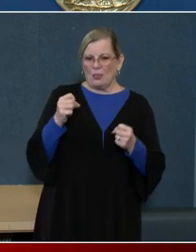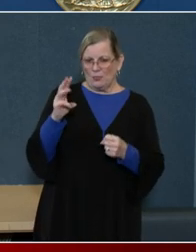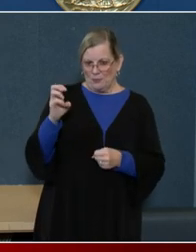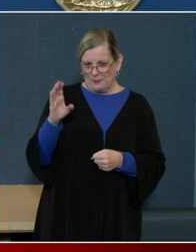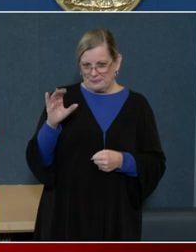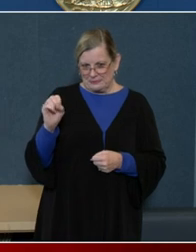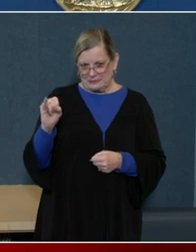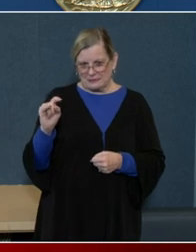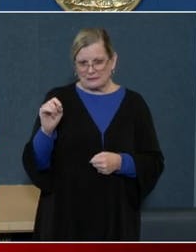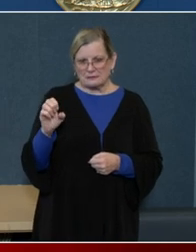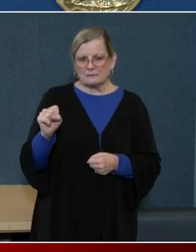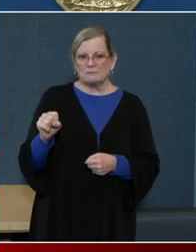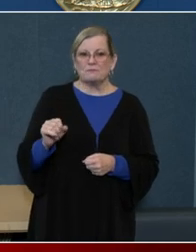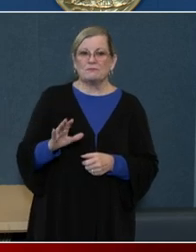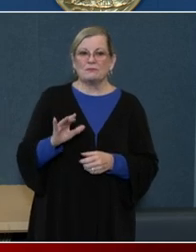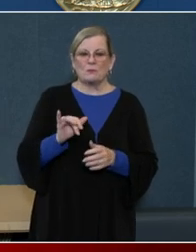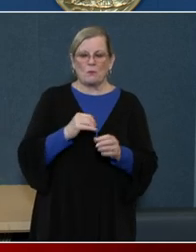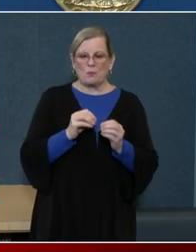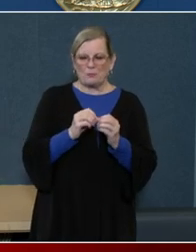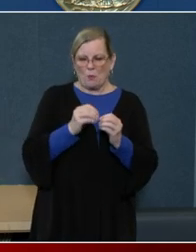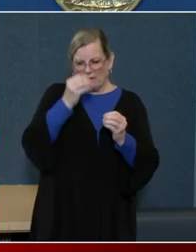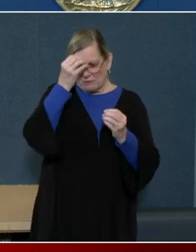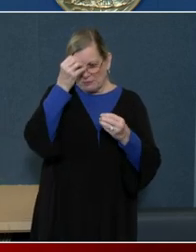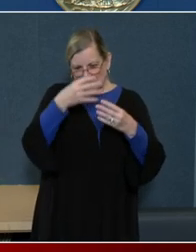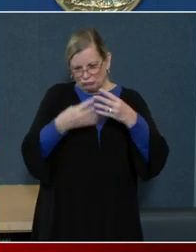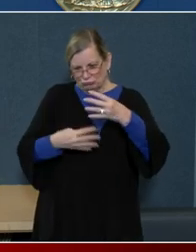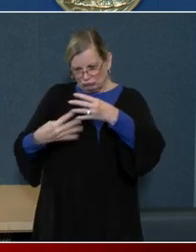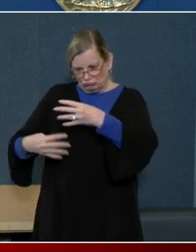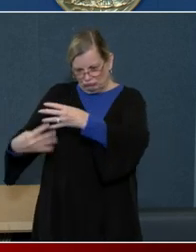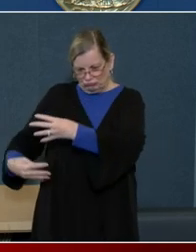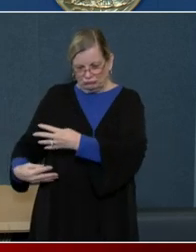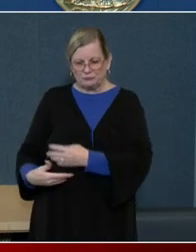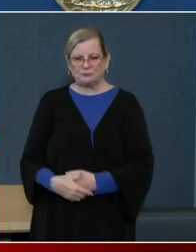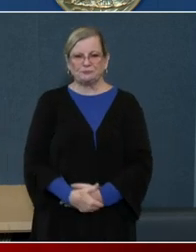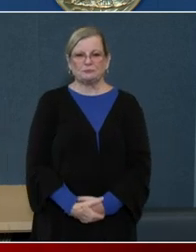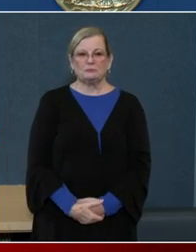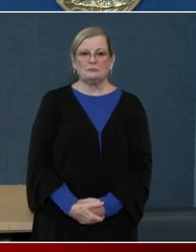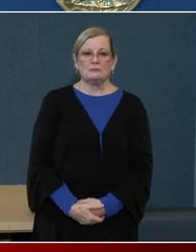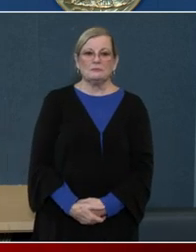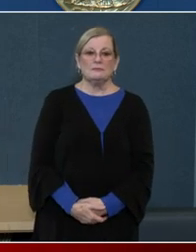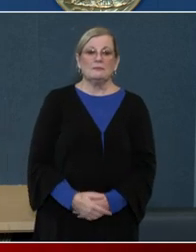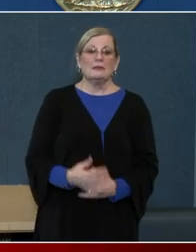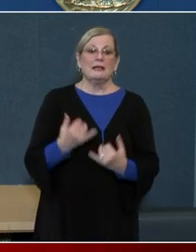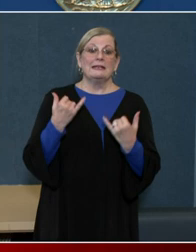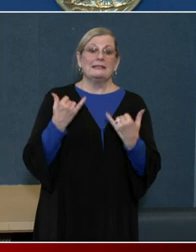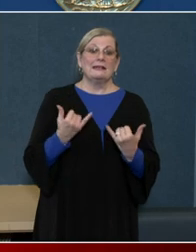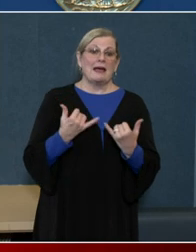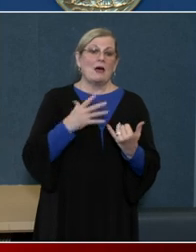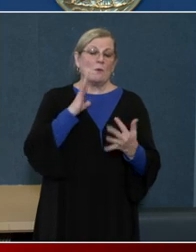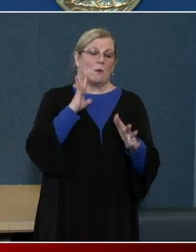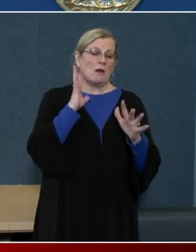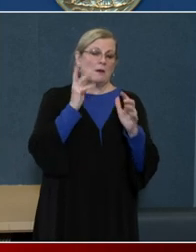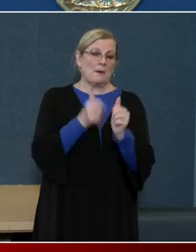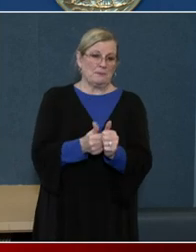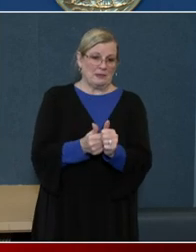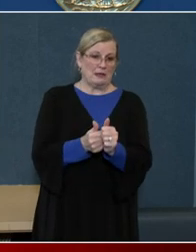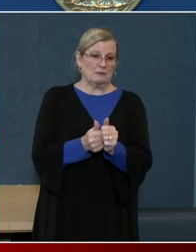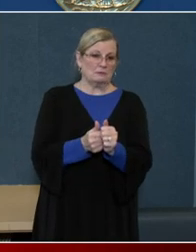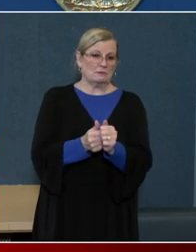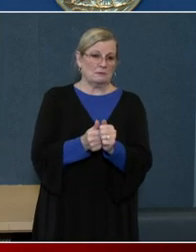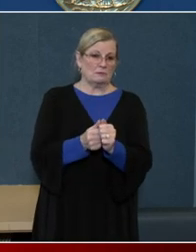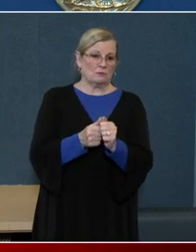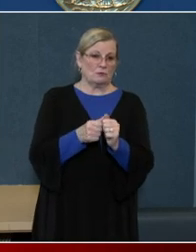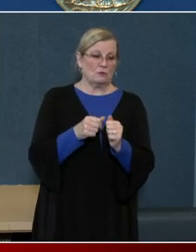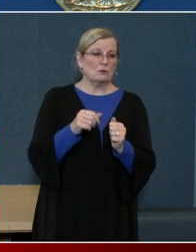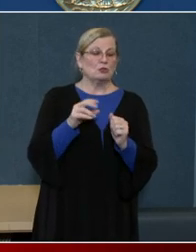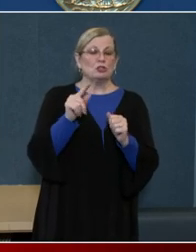information there. Now, we want to provide you with an update on Term 2 at DC